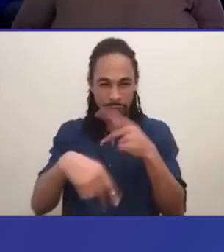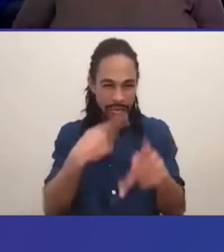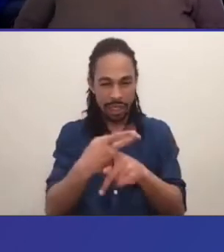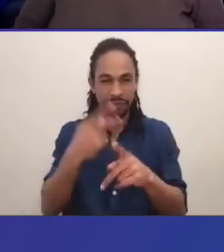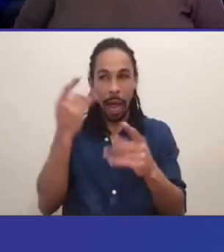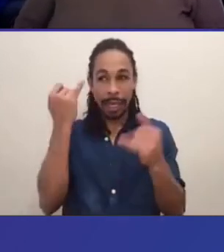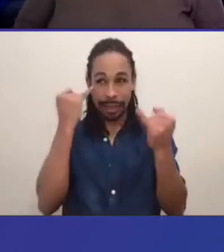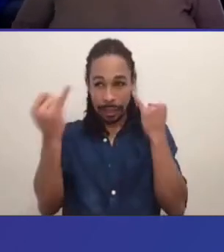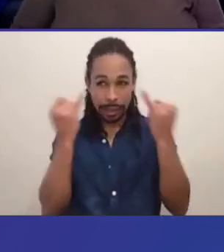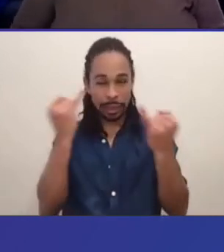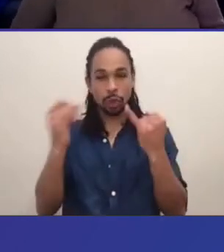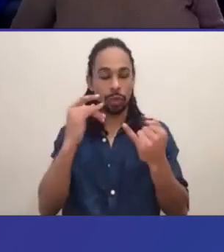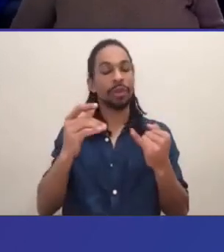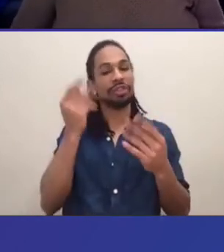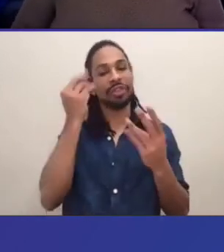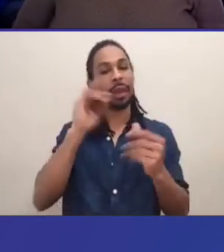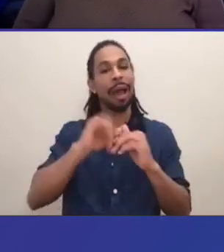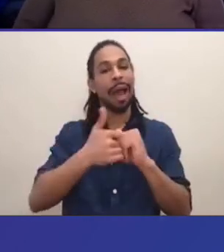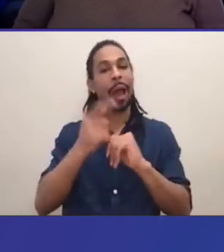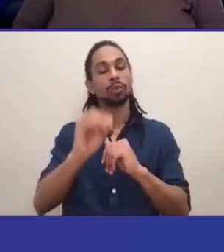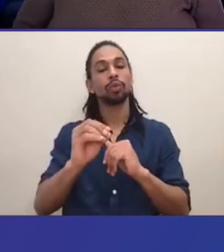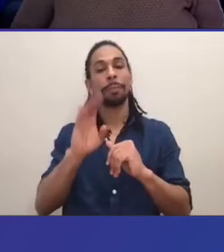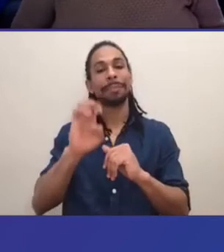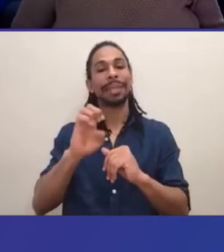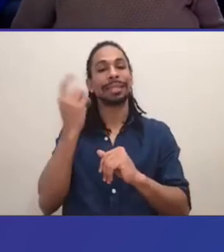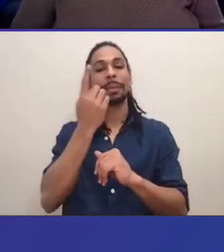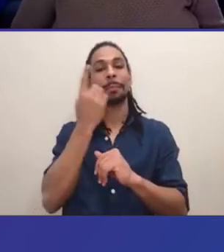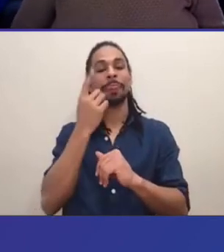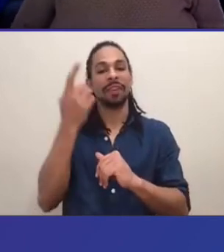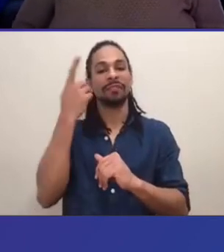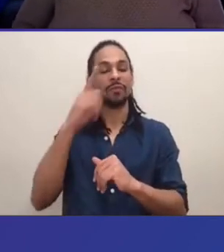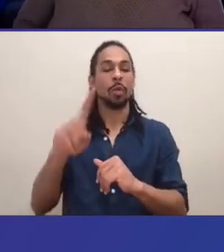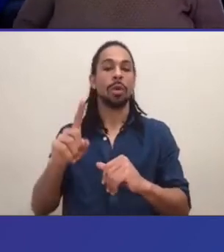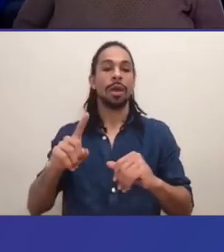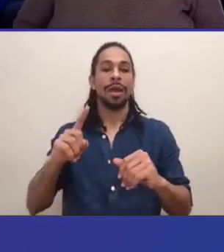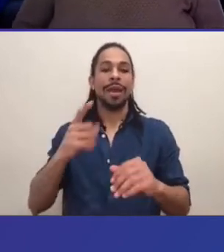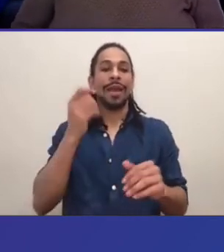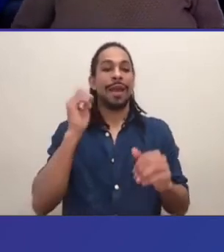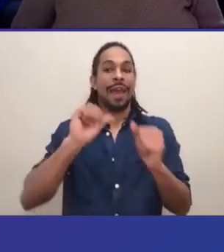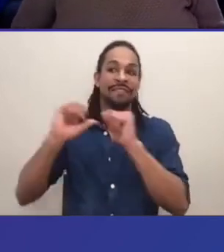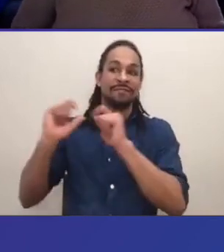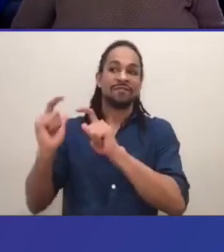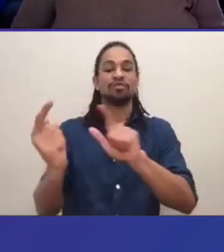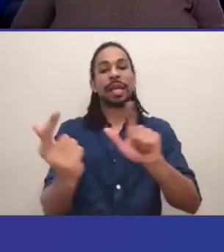about how to be something for every